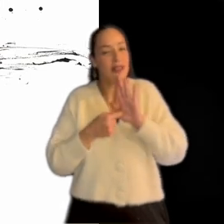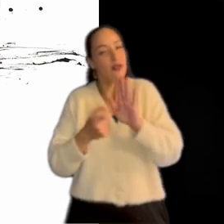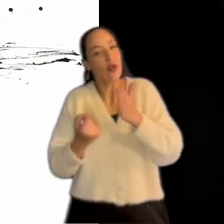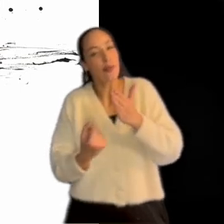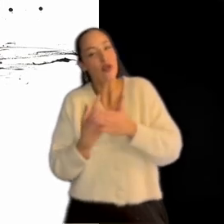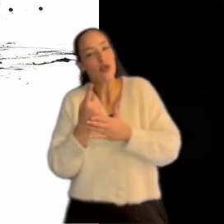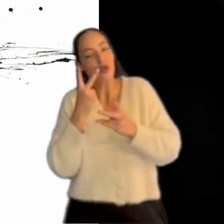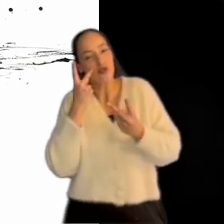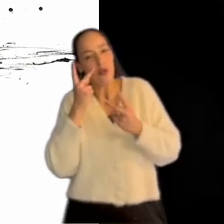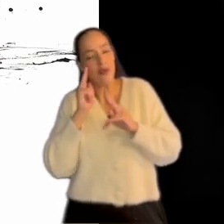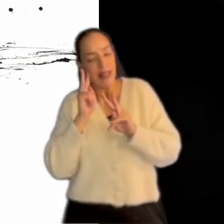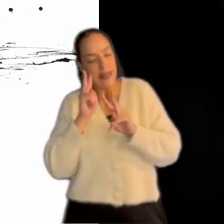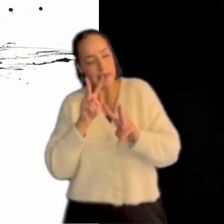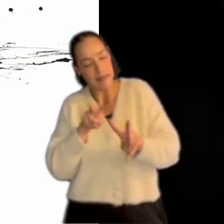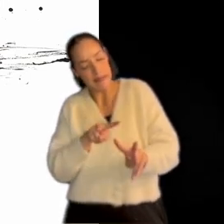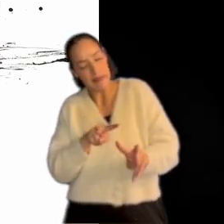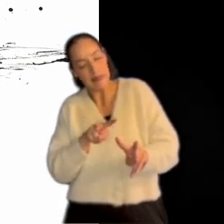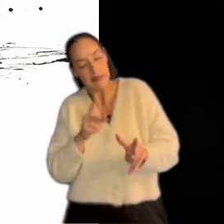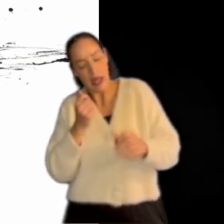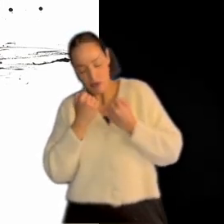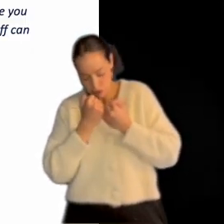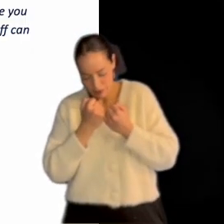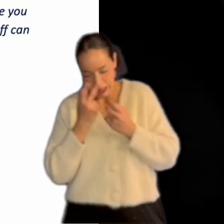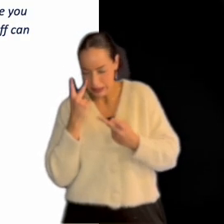uses, and the message that it intends to convey.